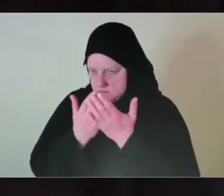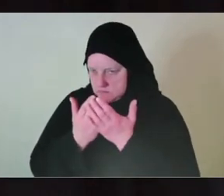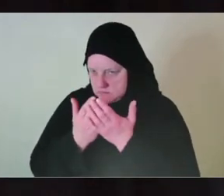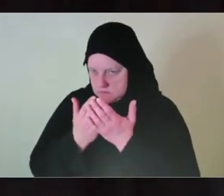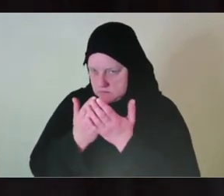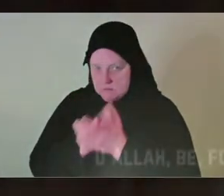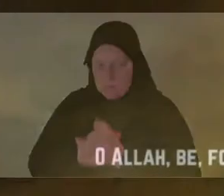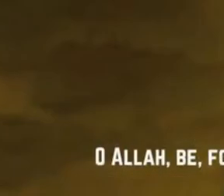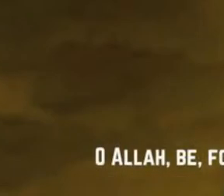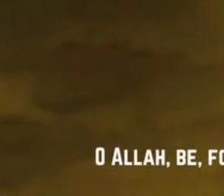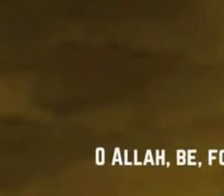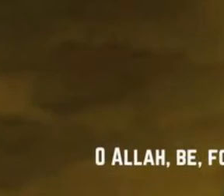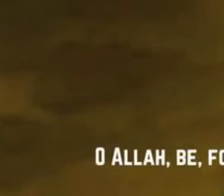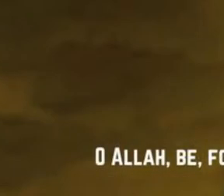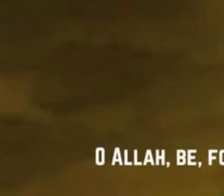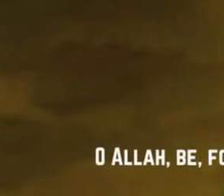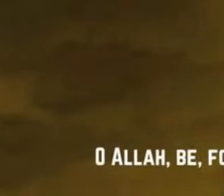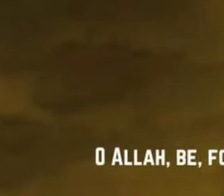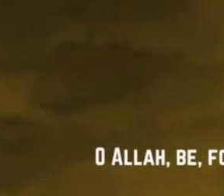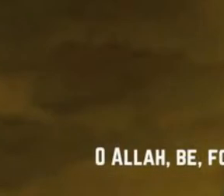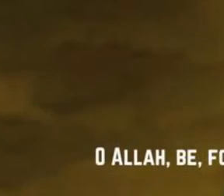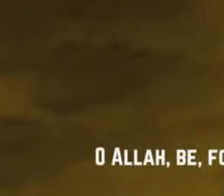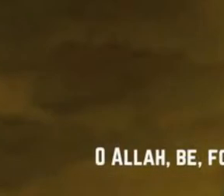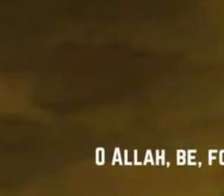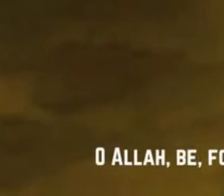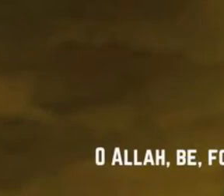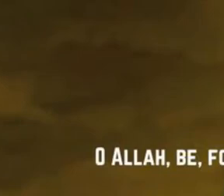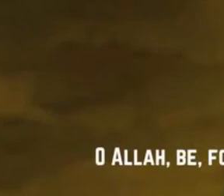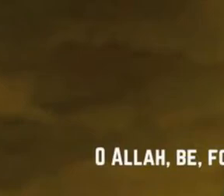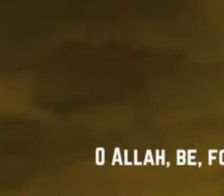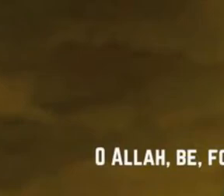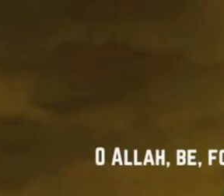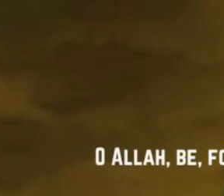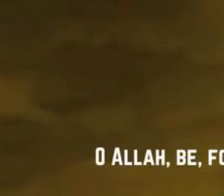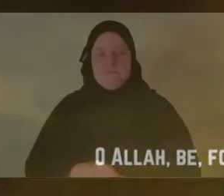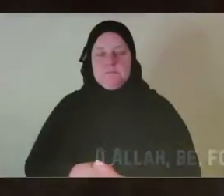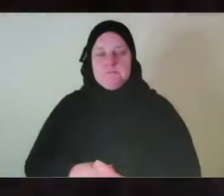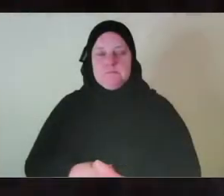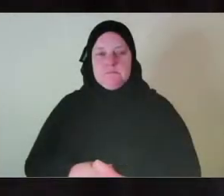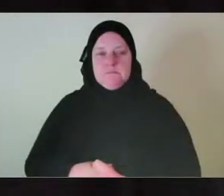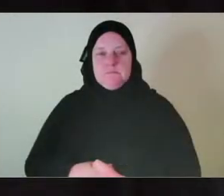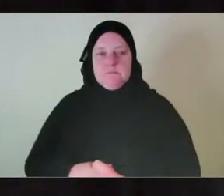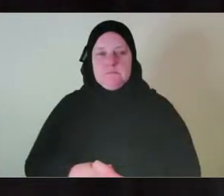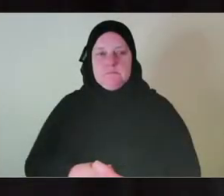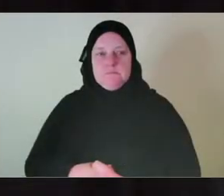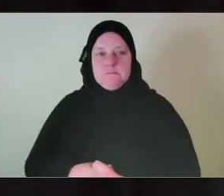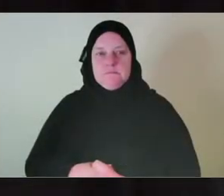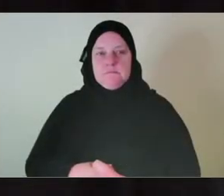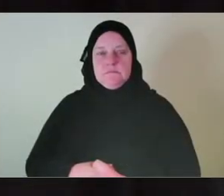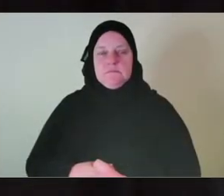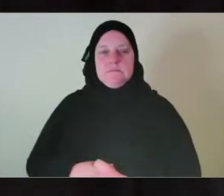rajim. Bismillahir Rahmanir Rahim. We ask Allah in the name of Imam al-Jawad. Amma